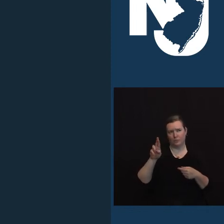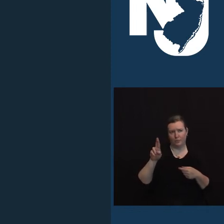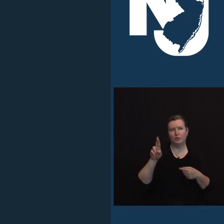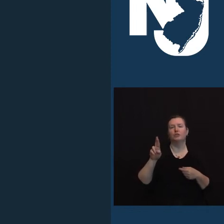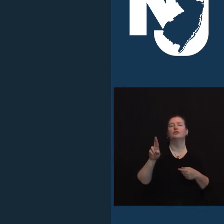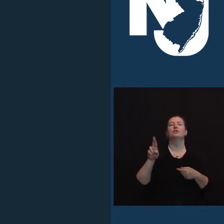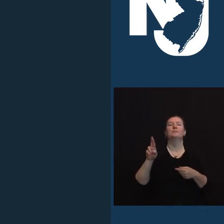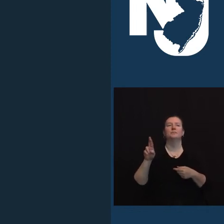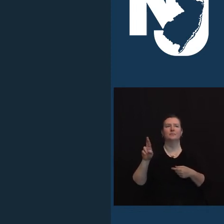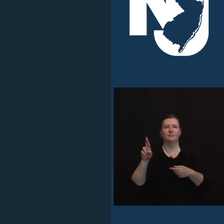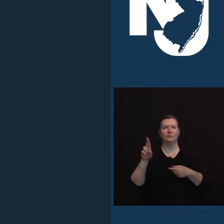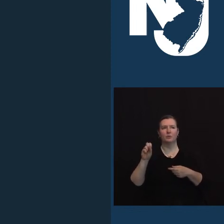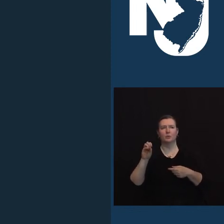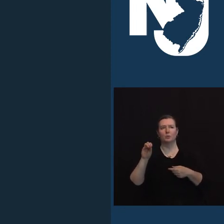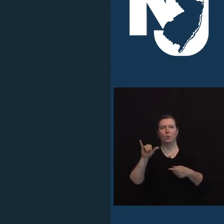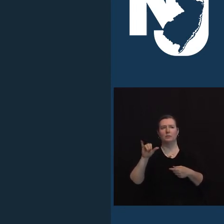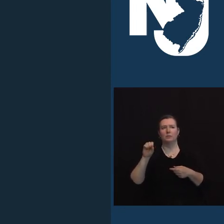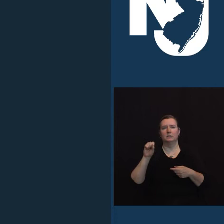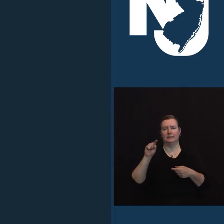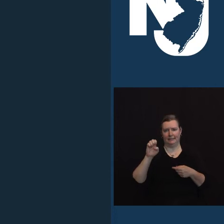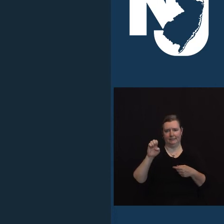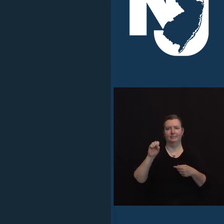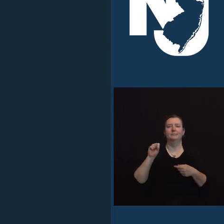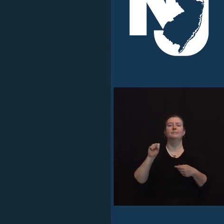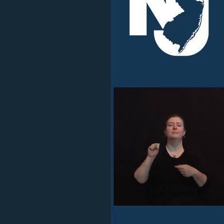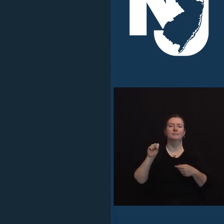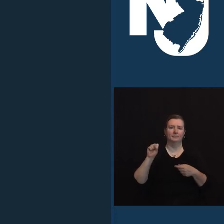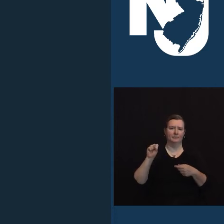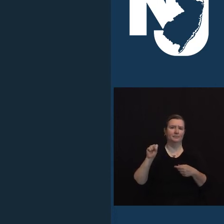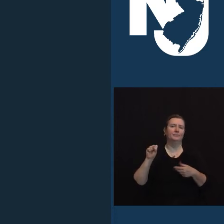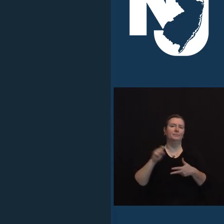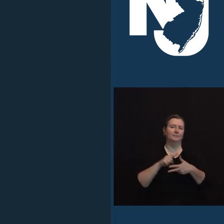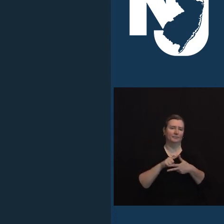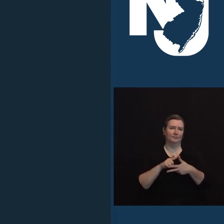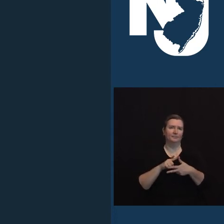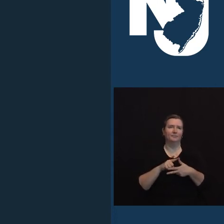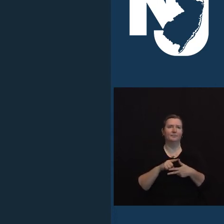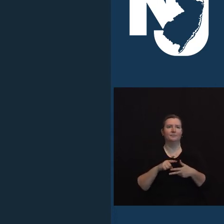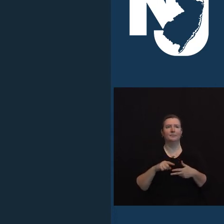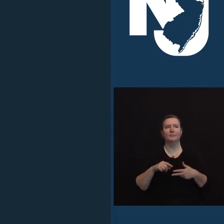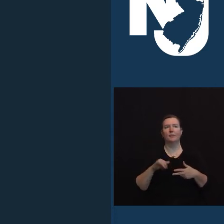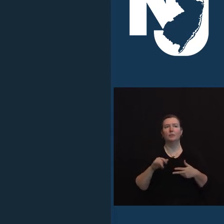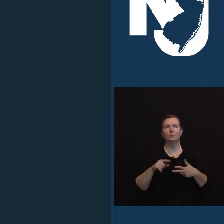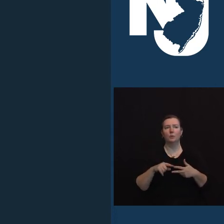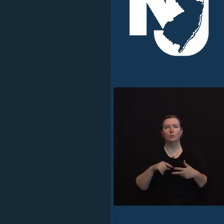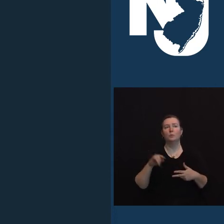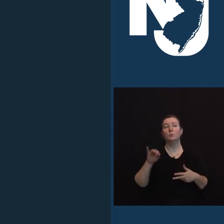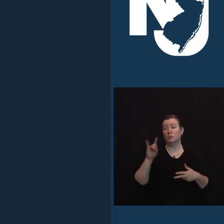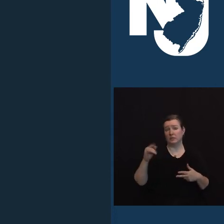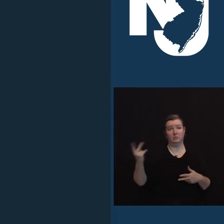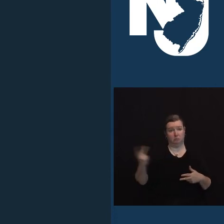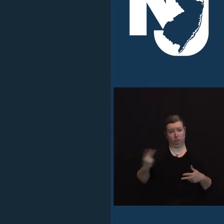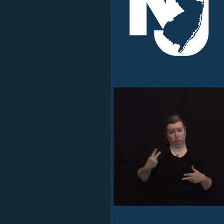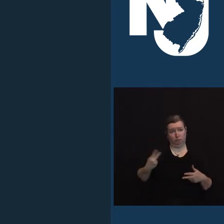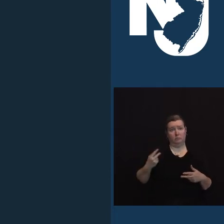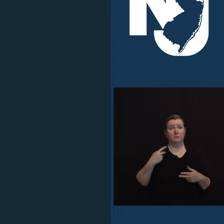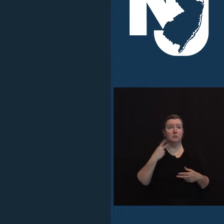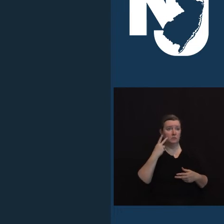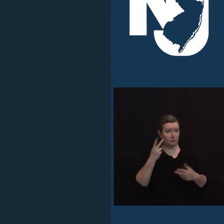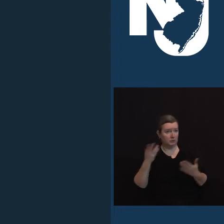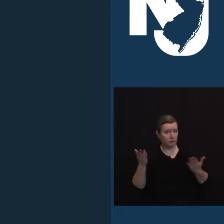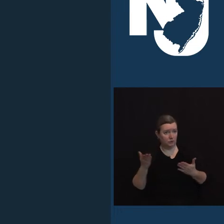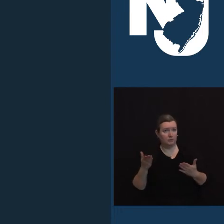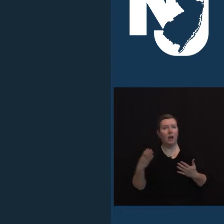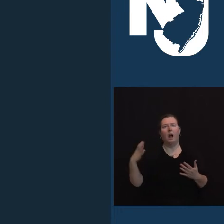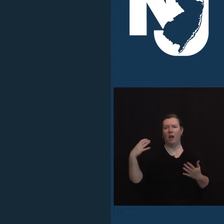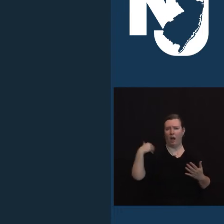from Franklin, from the legislature, from Somerset County. And Judy and I saw it yesterday afternoon right here in the capital city